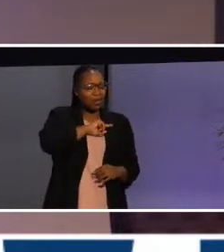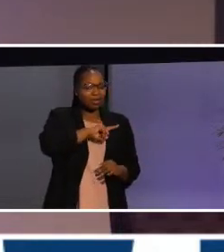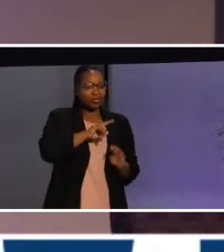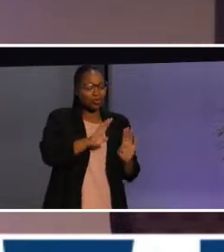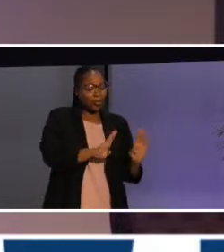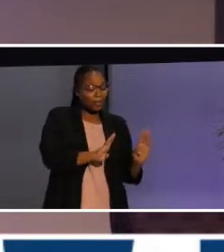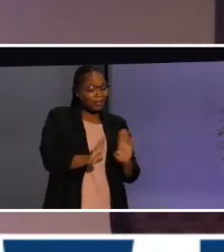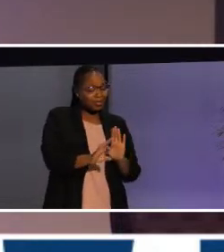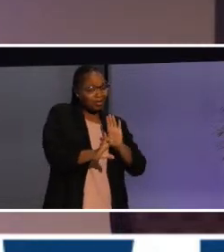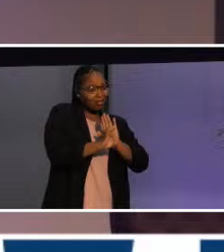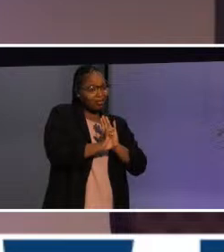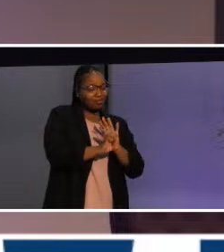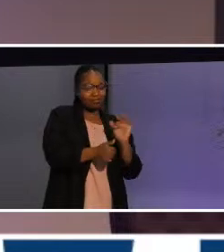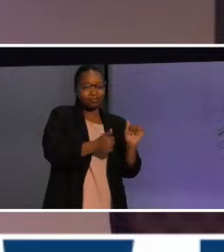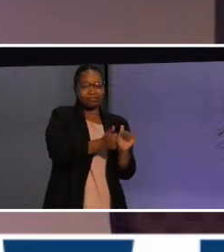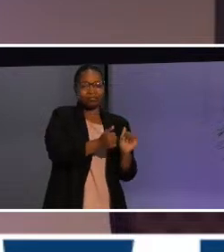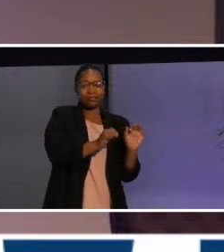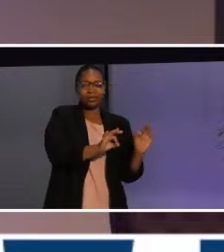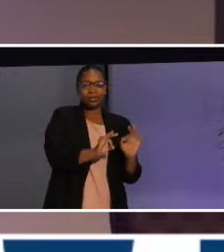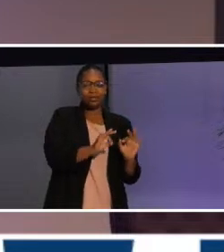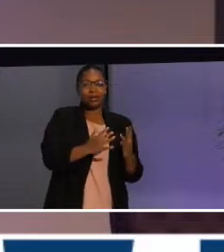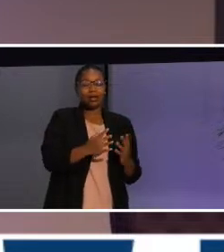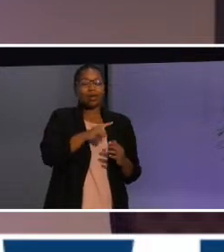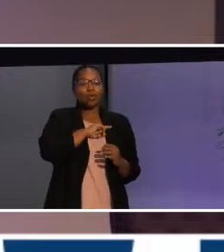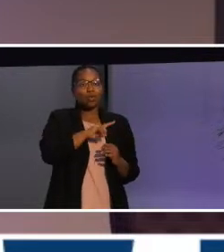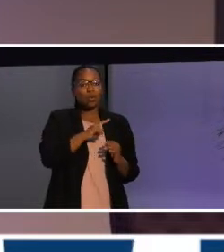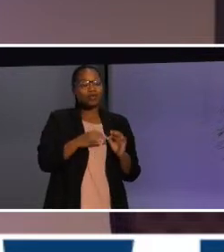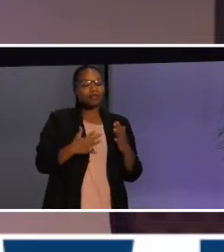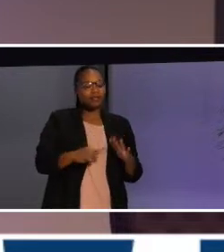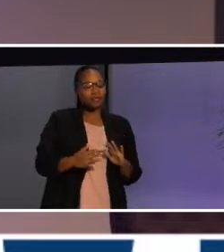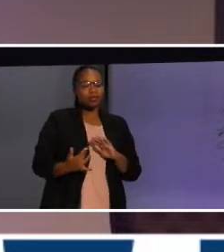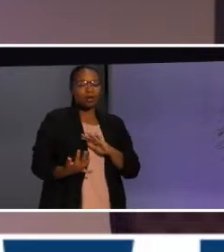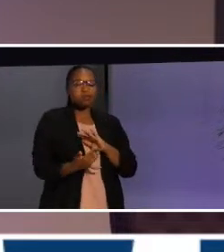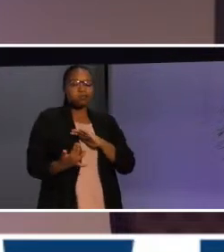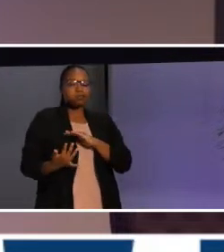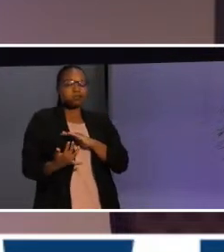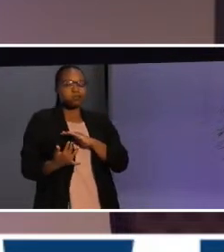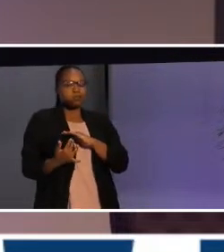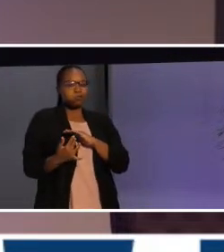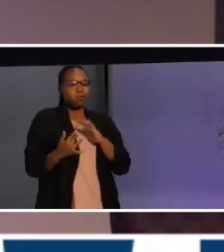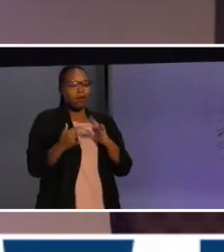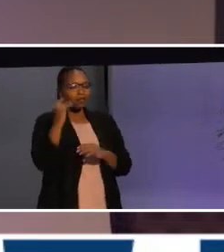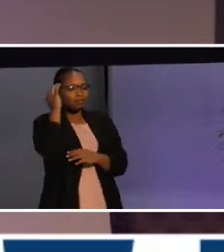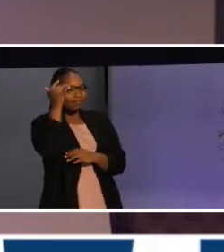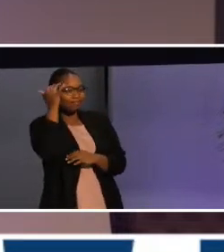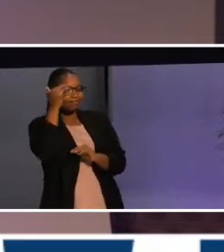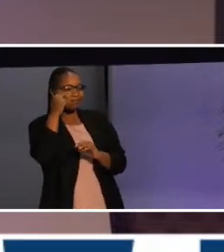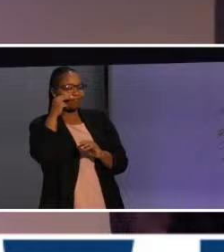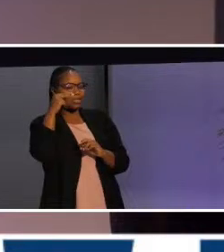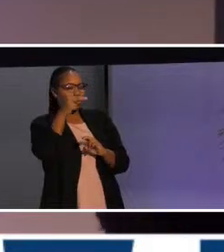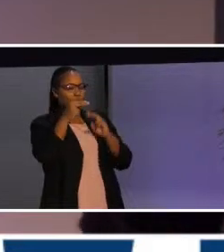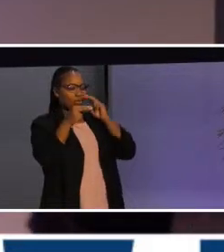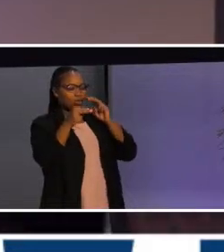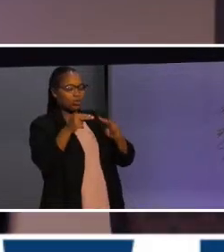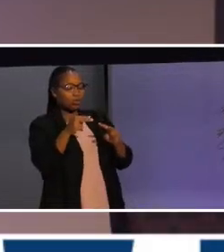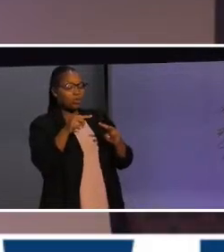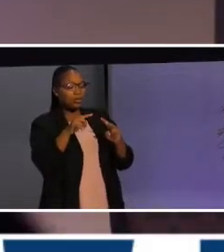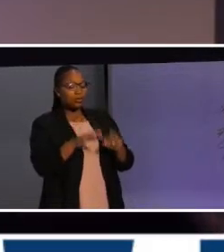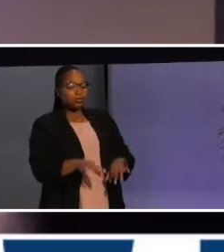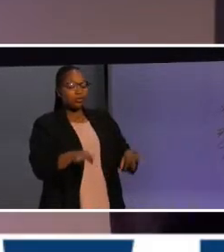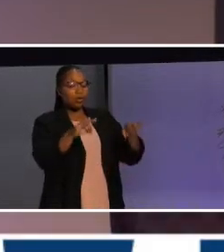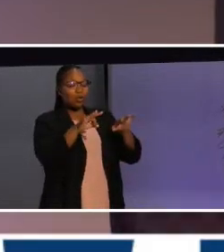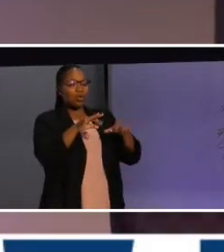with René Descartes, he inspired a philosophical outlook that valued